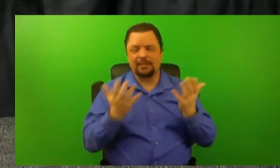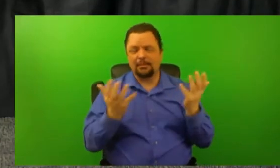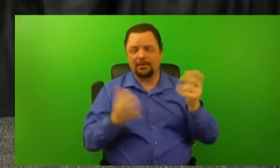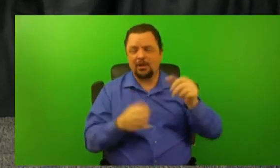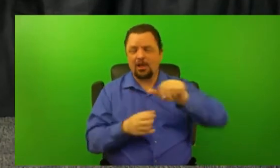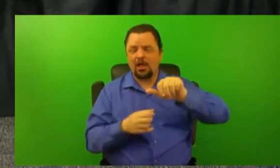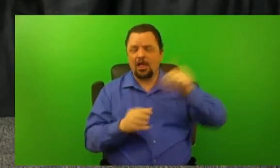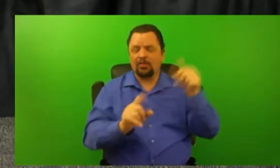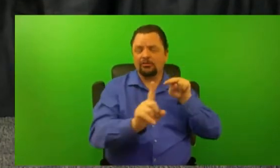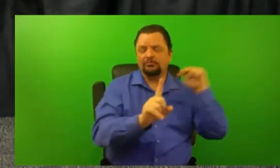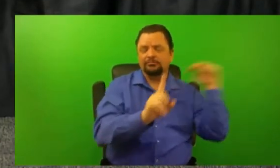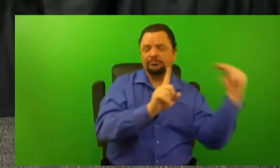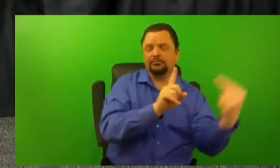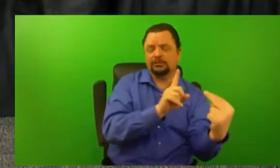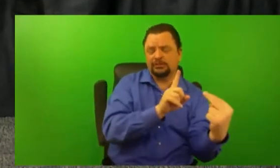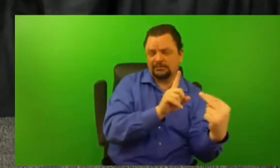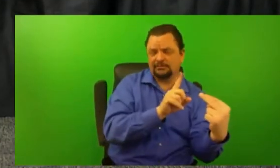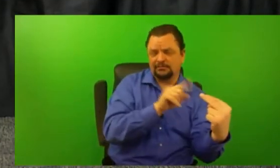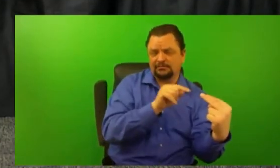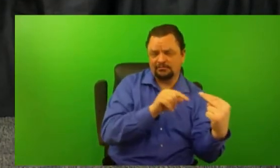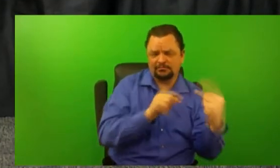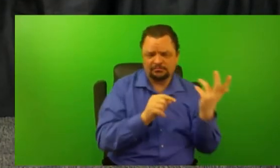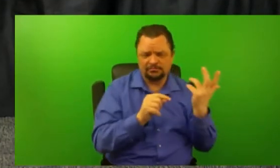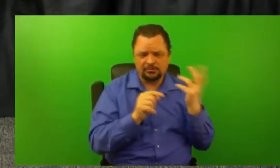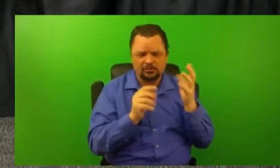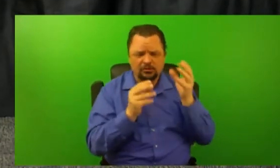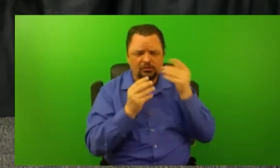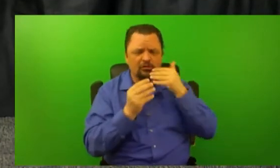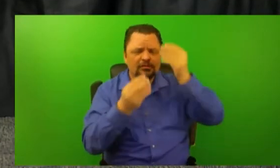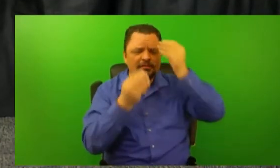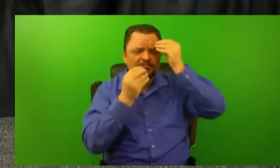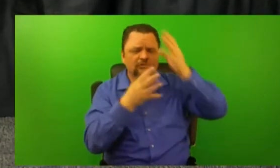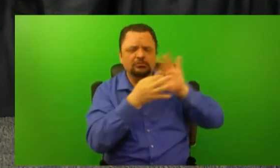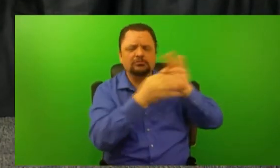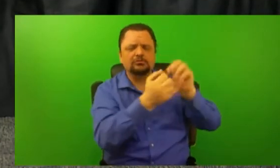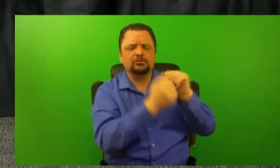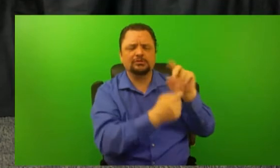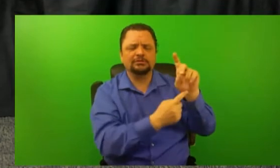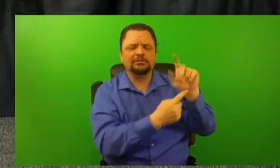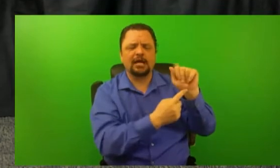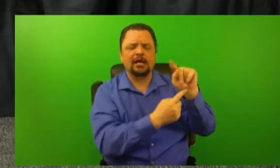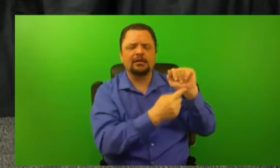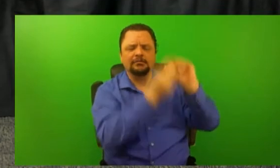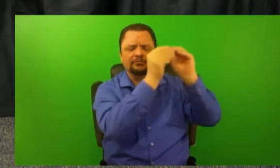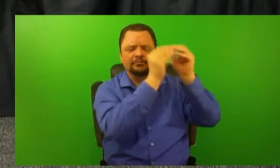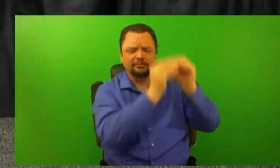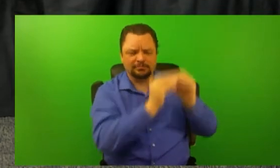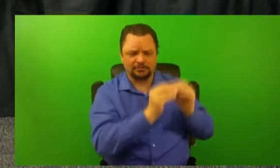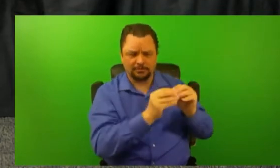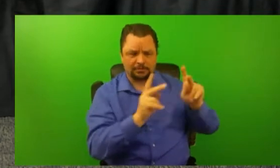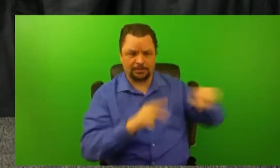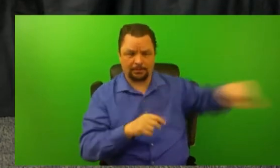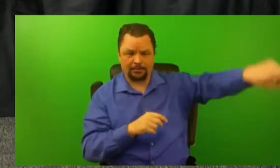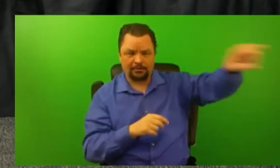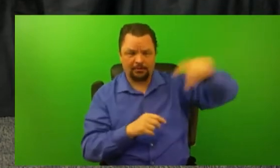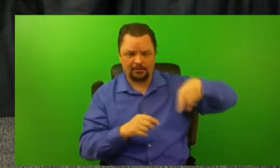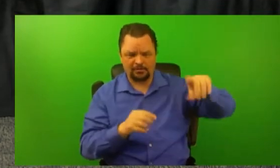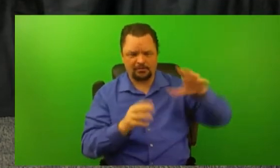because one of the beauties of having the data dashboard available to the community is the opportunity to interact with the